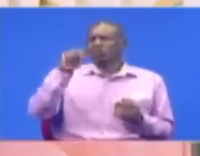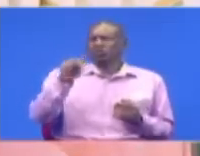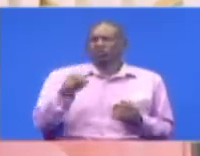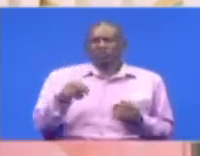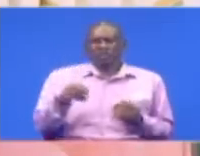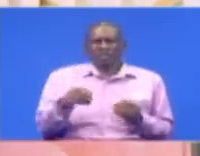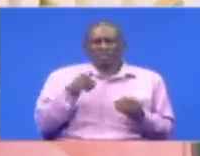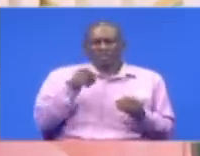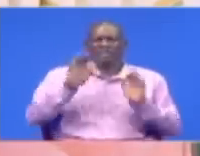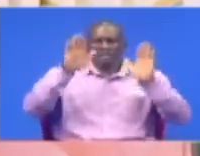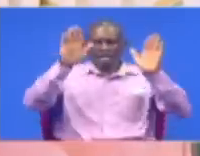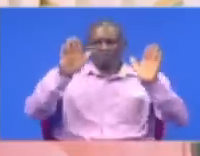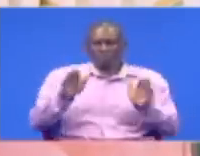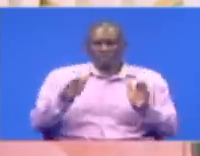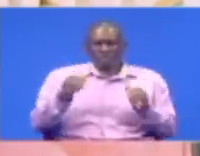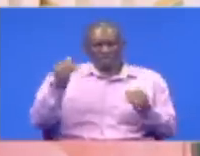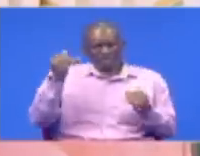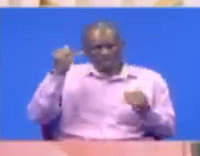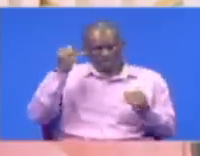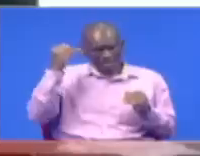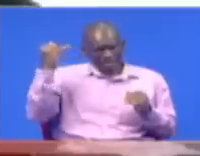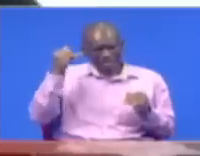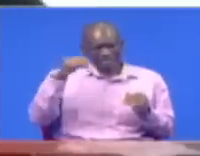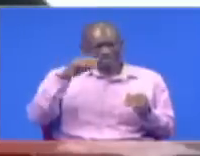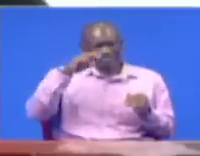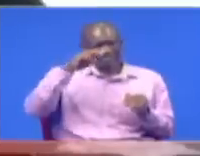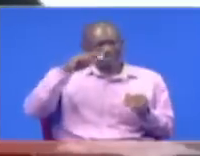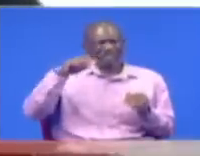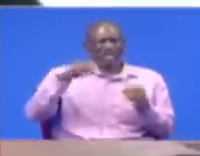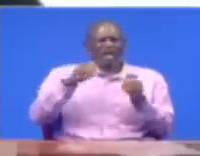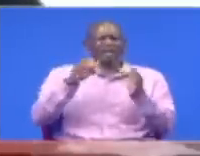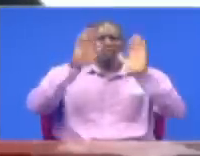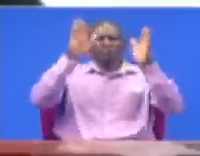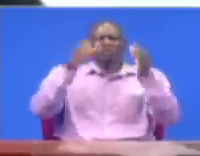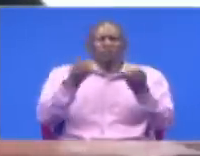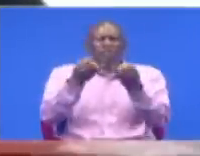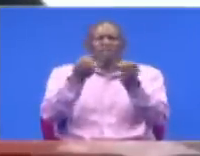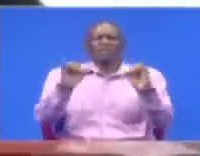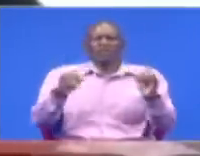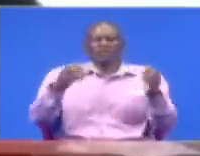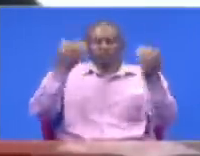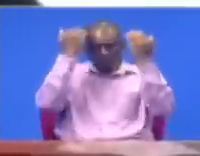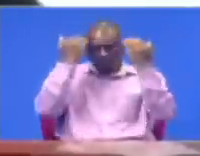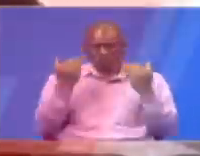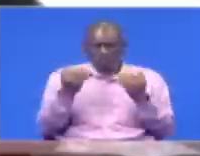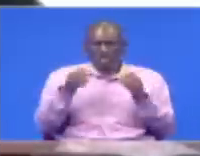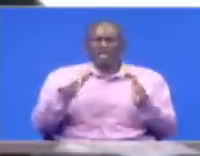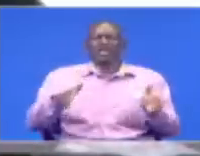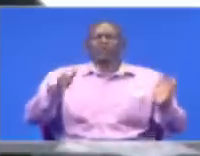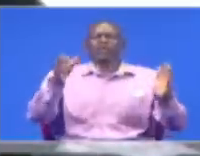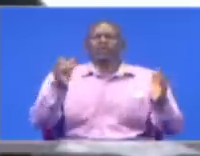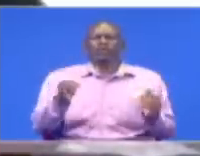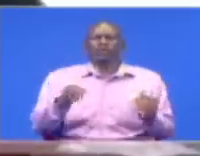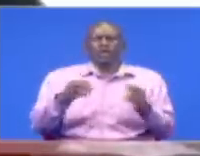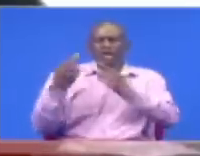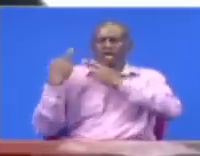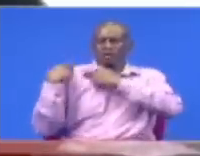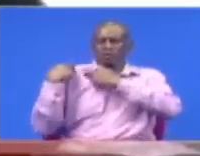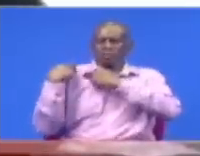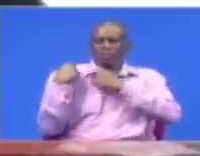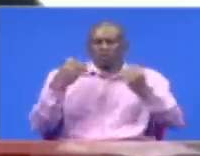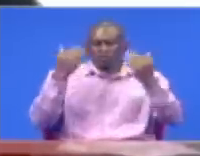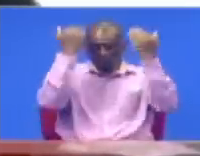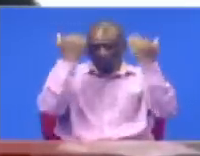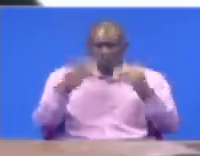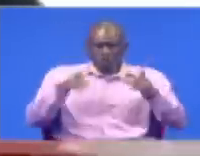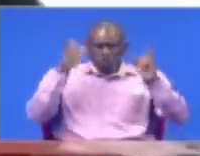are important in terms of independence of the judiciary, in terms of accountability. We must